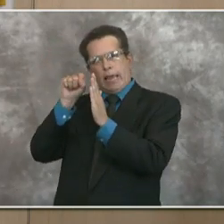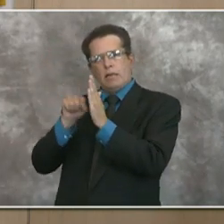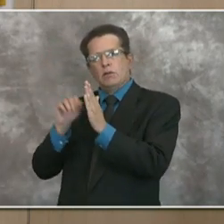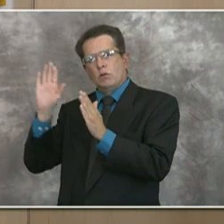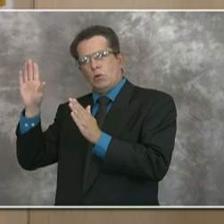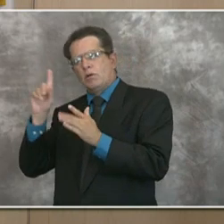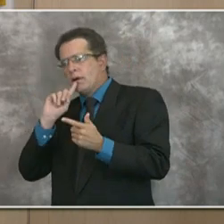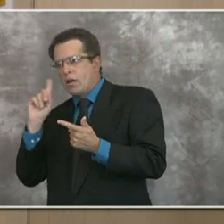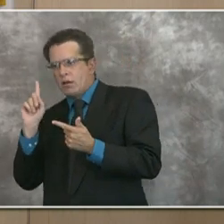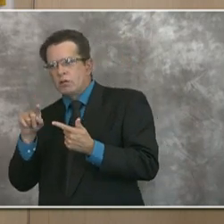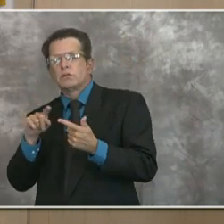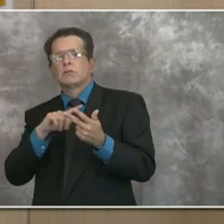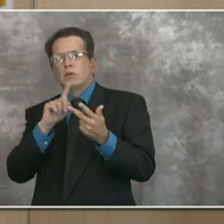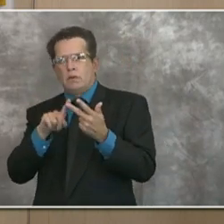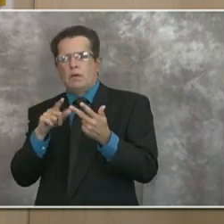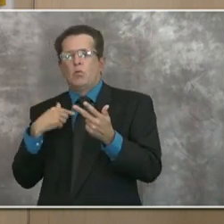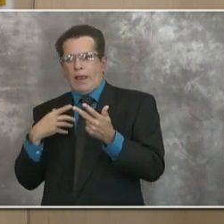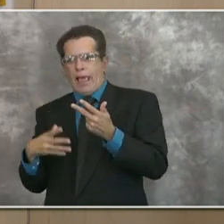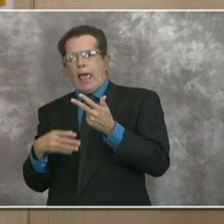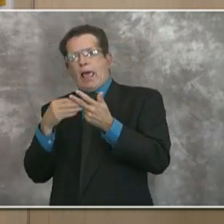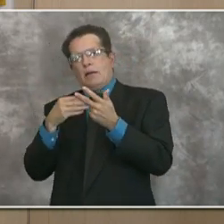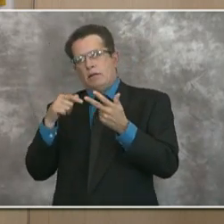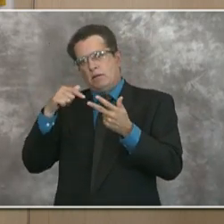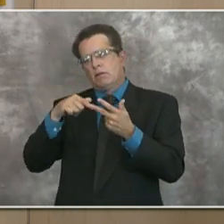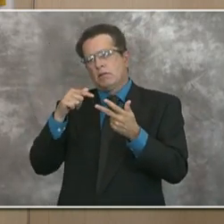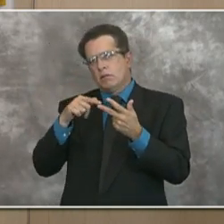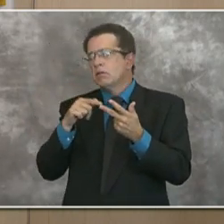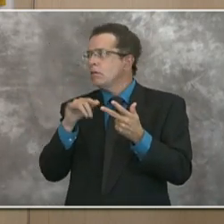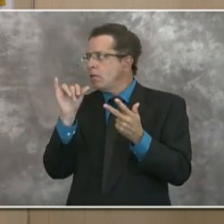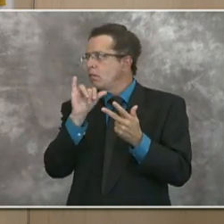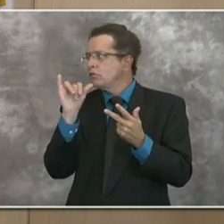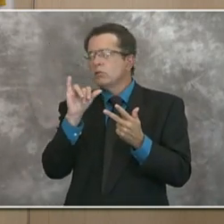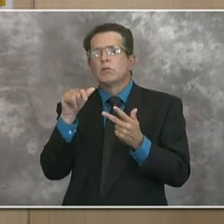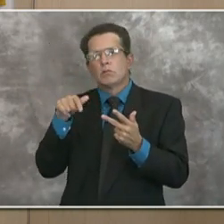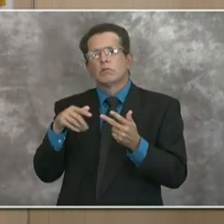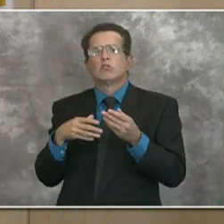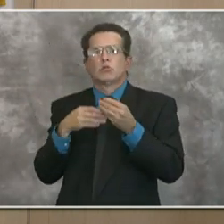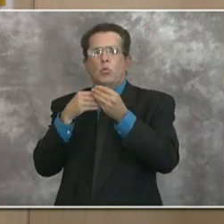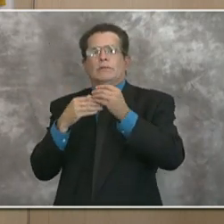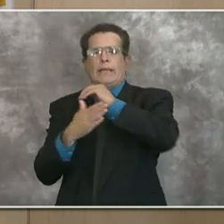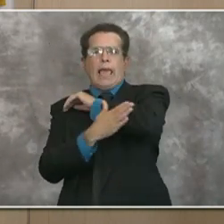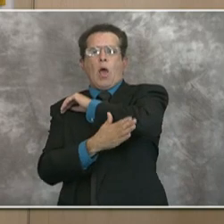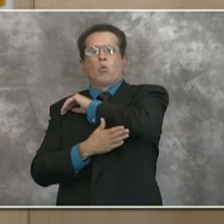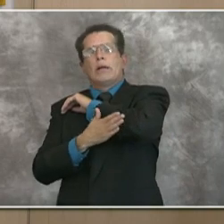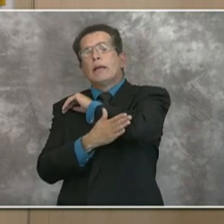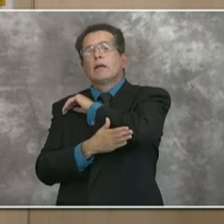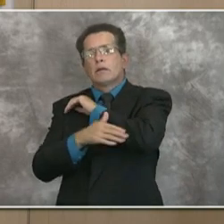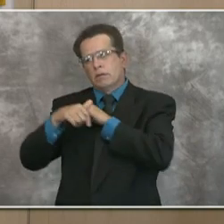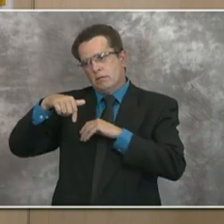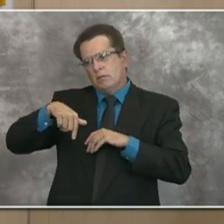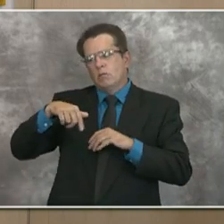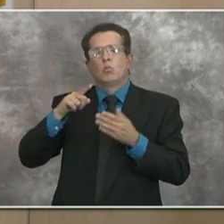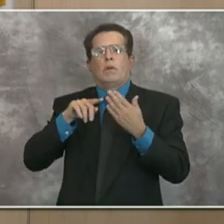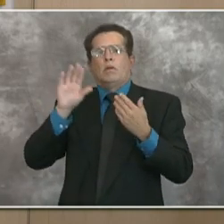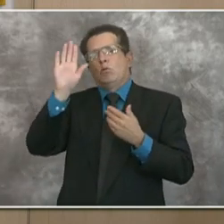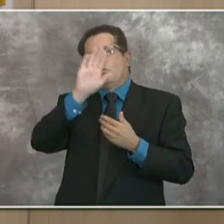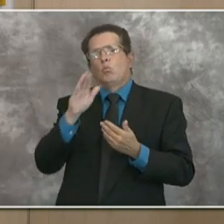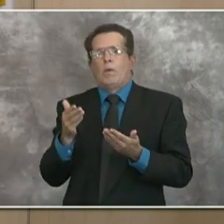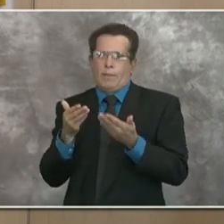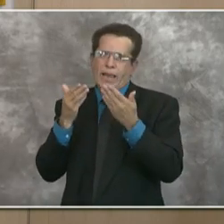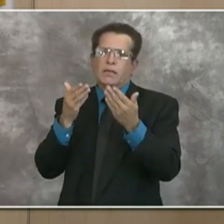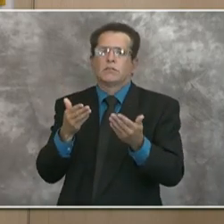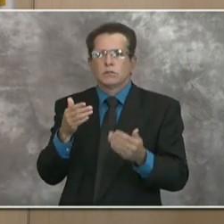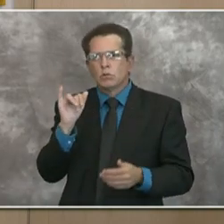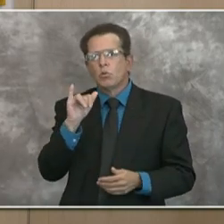then we added a column that shows the county recommendations or